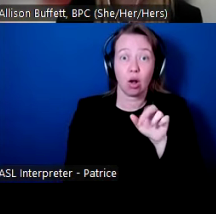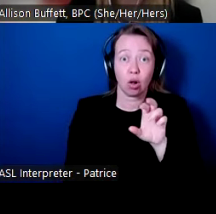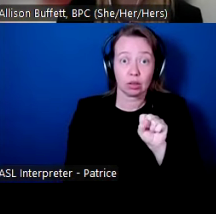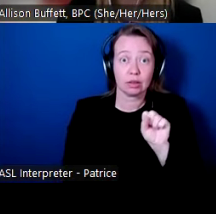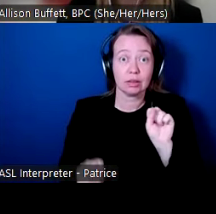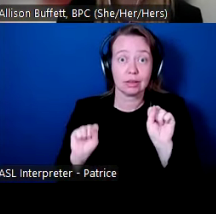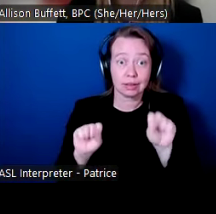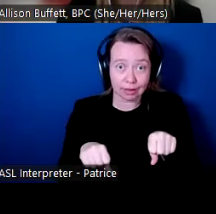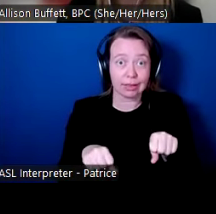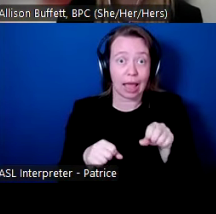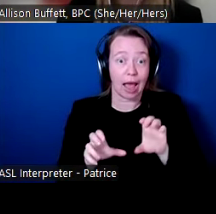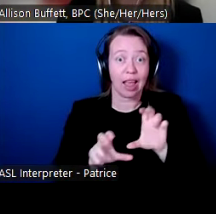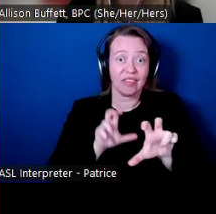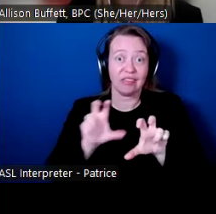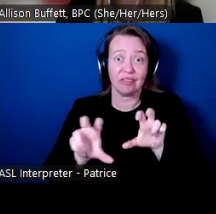care occupations.